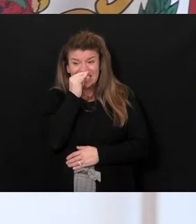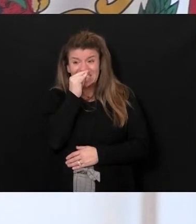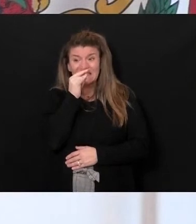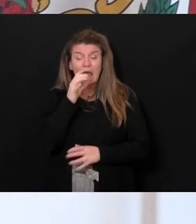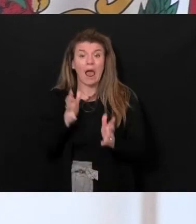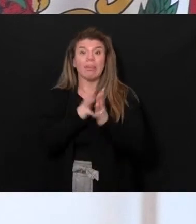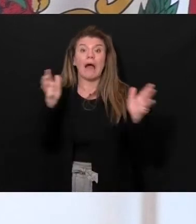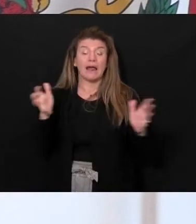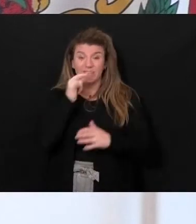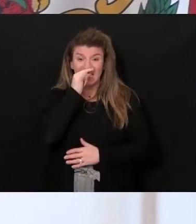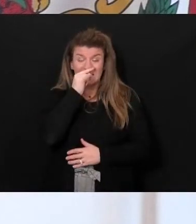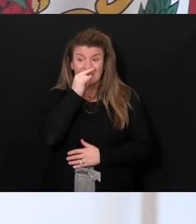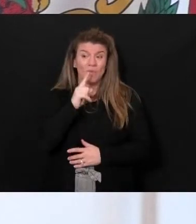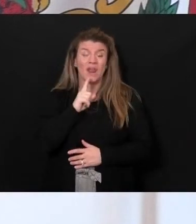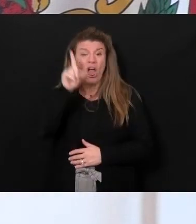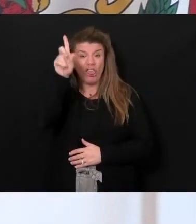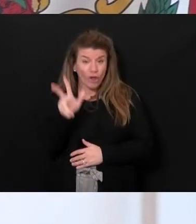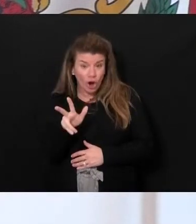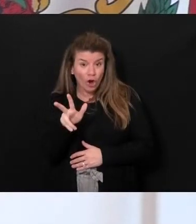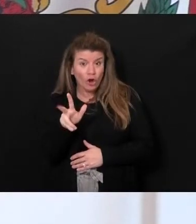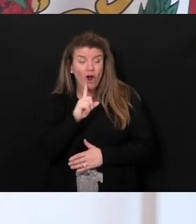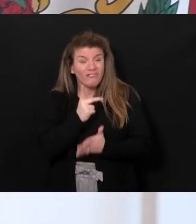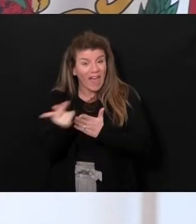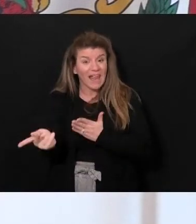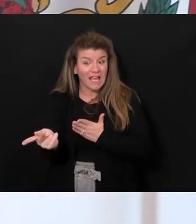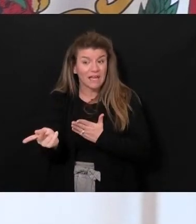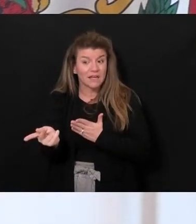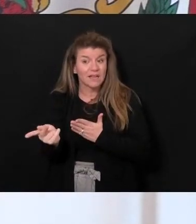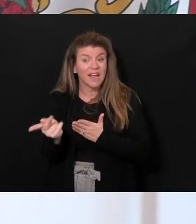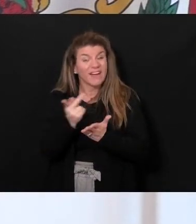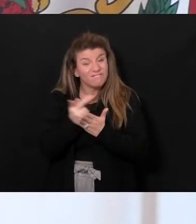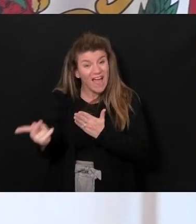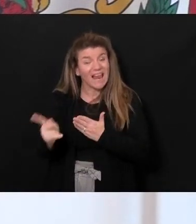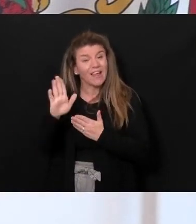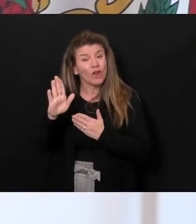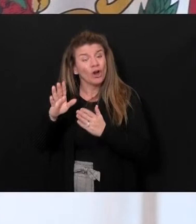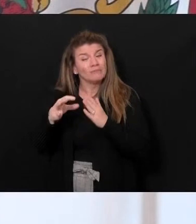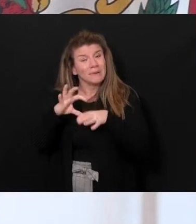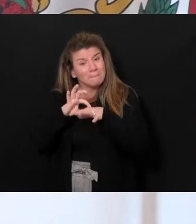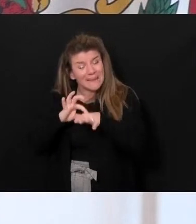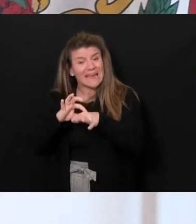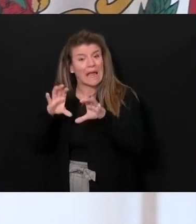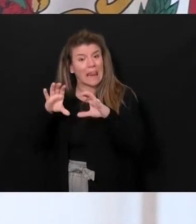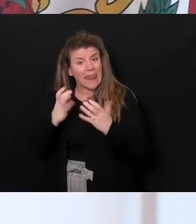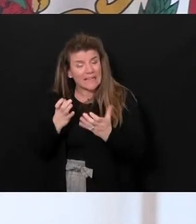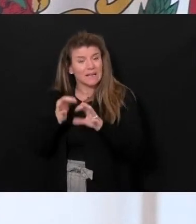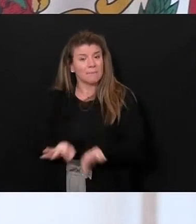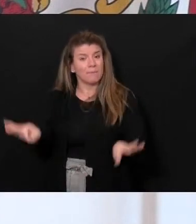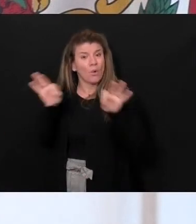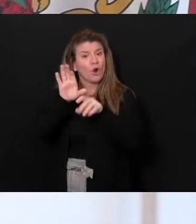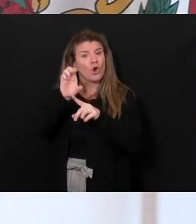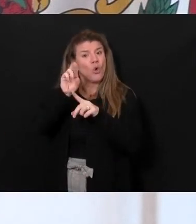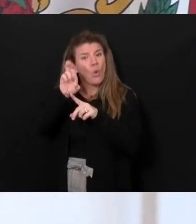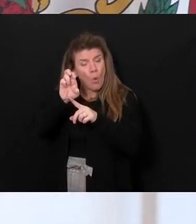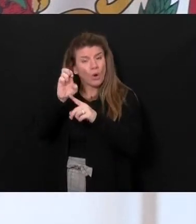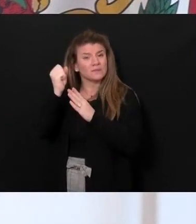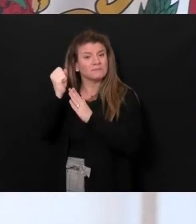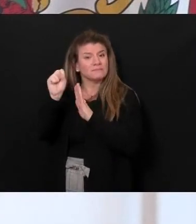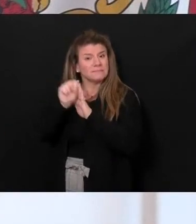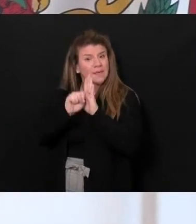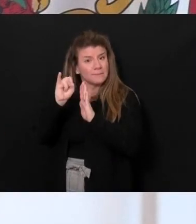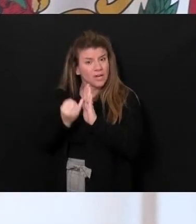lot of kids, a third of our kids are failing core classes by just trying to get through with the